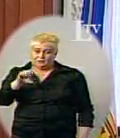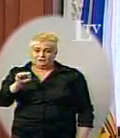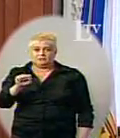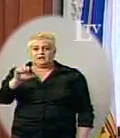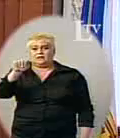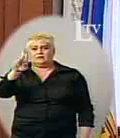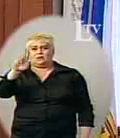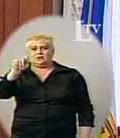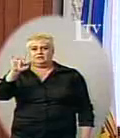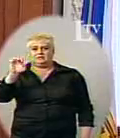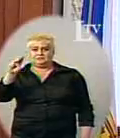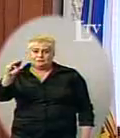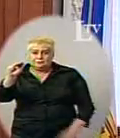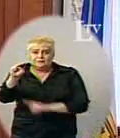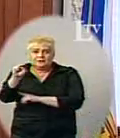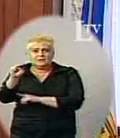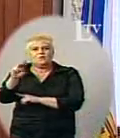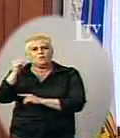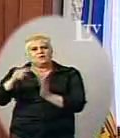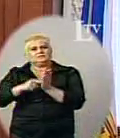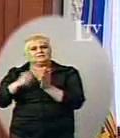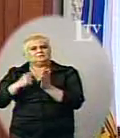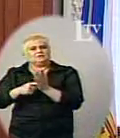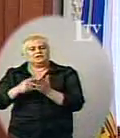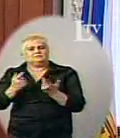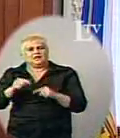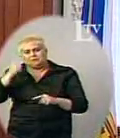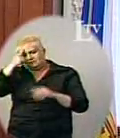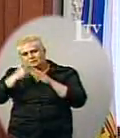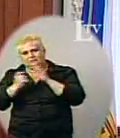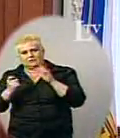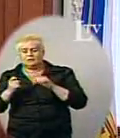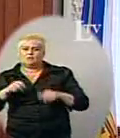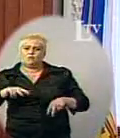when they stray from their homes.